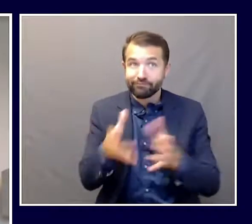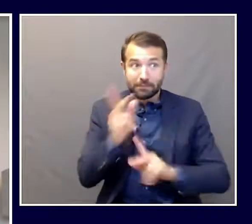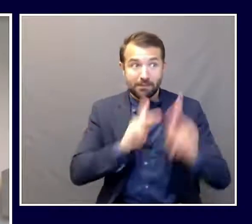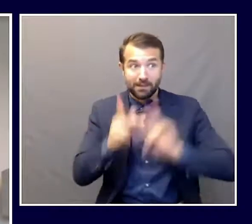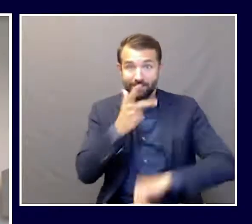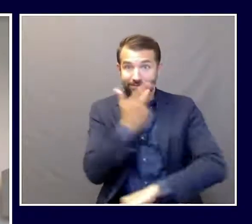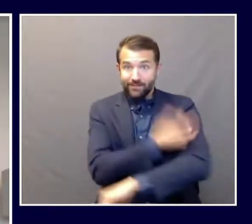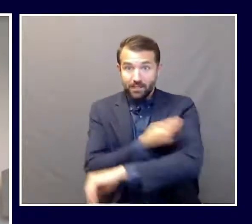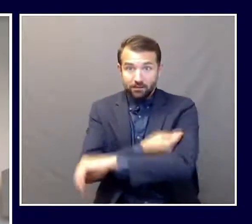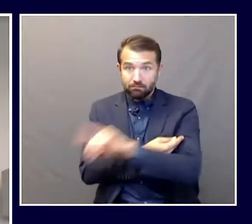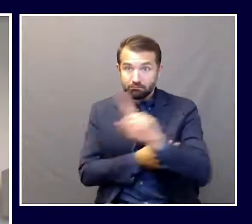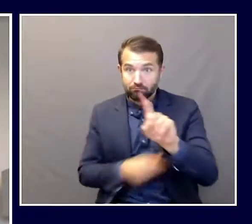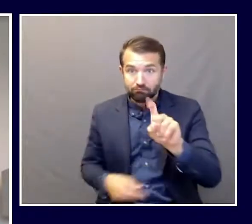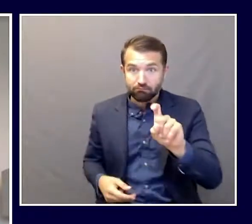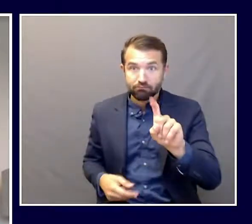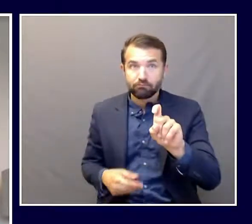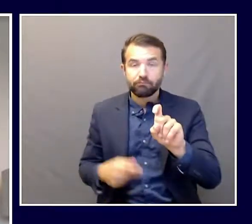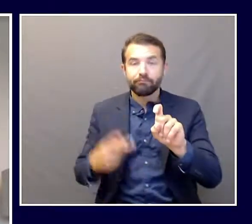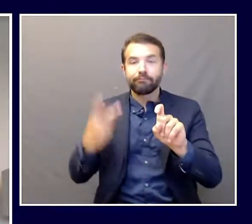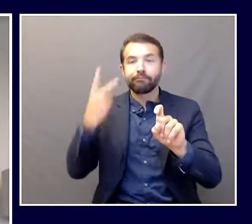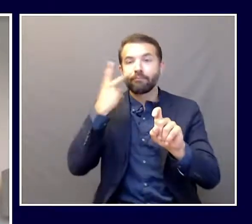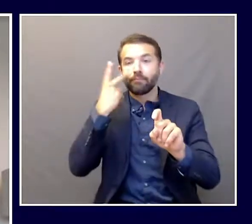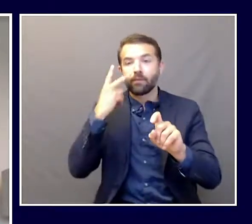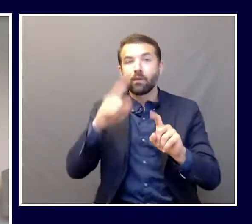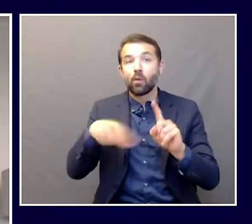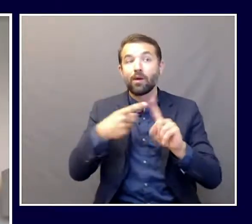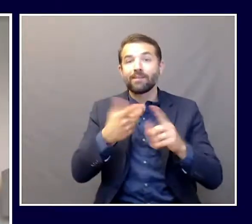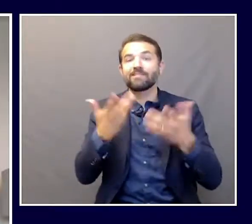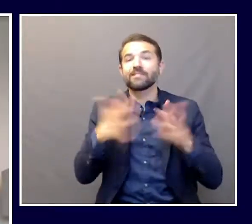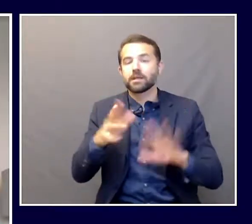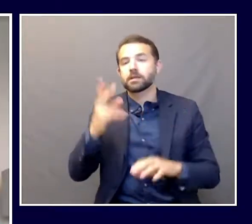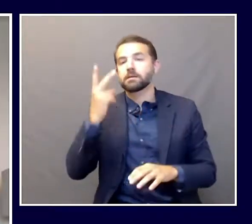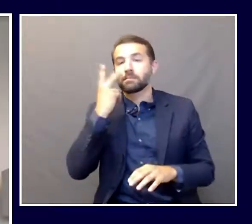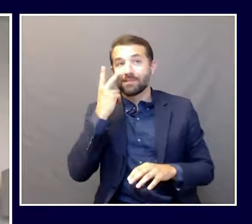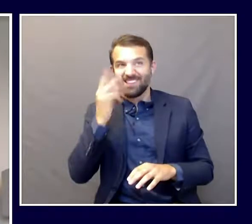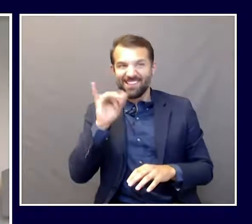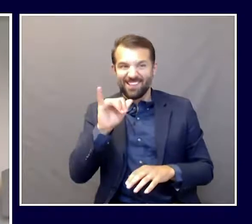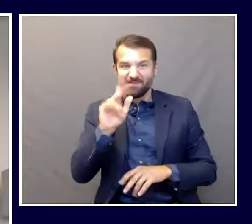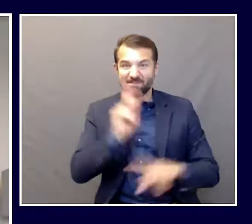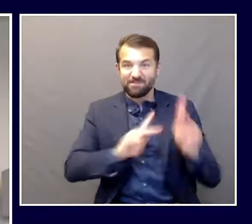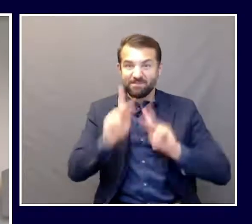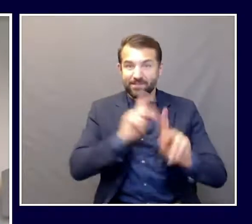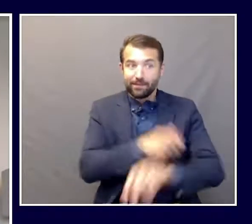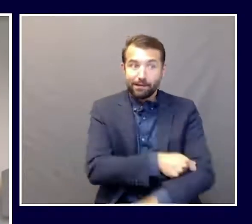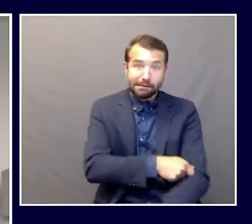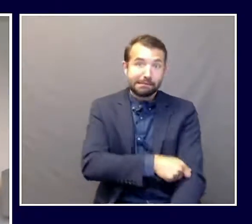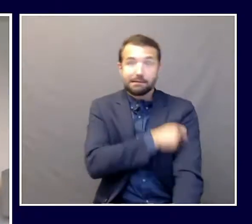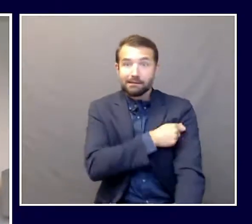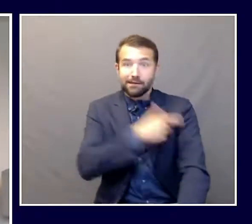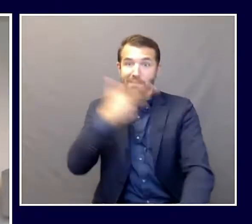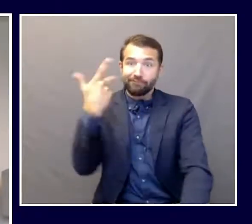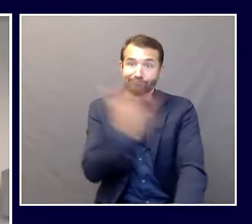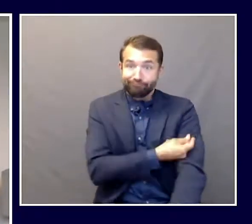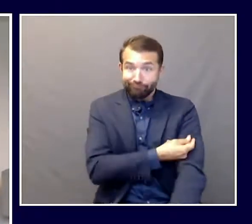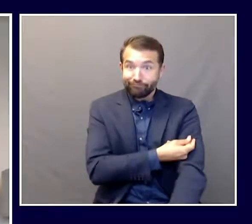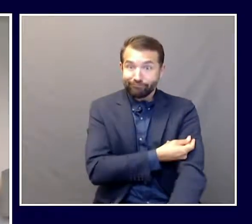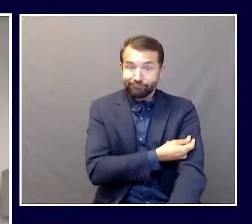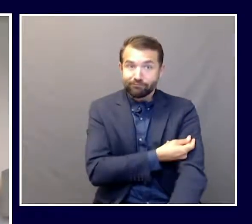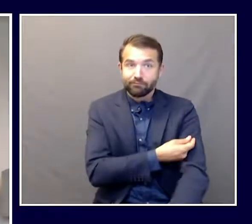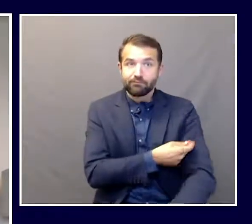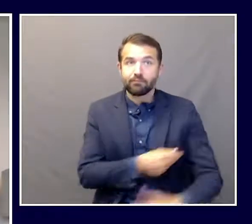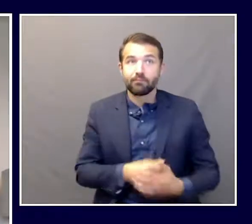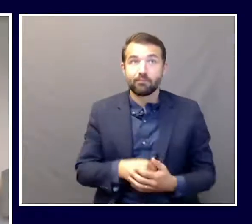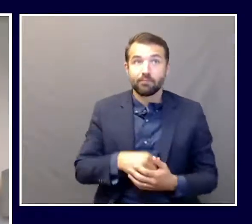landed on that. But the other, Mal, is, did it prompt folks who were on the sidelines to get in the game and get